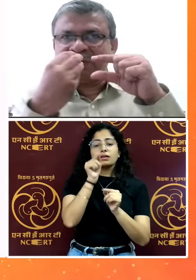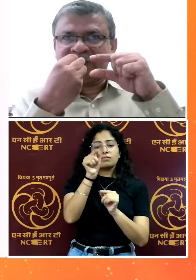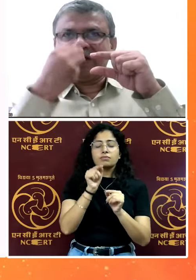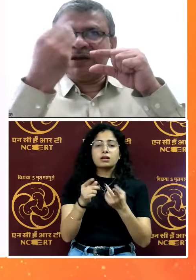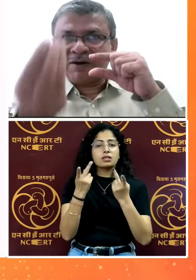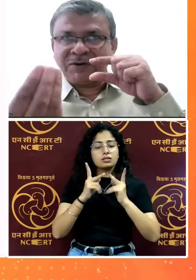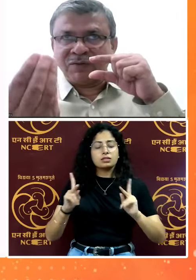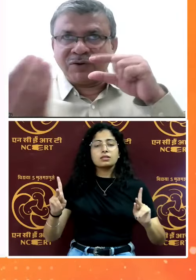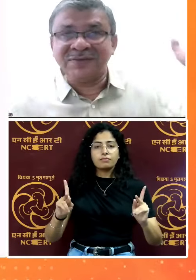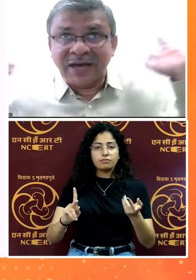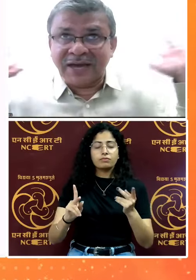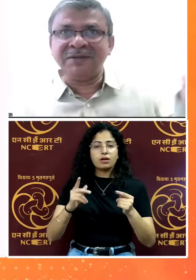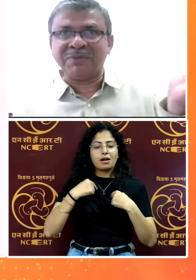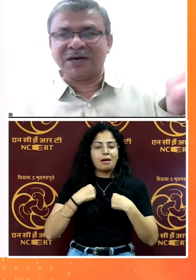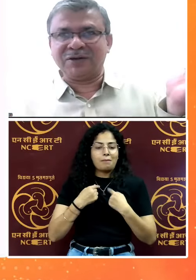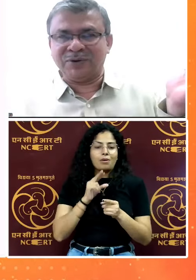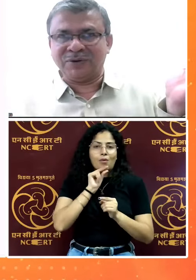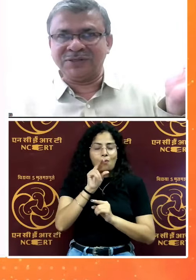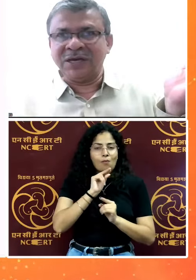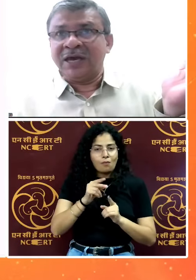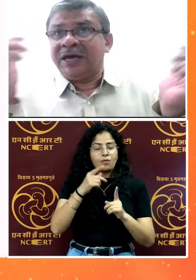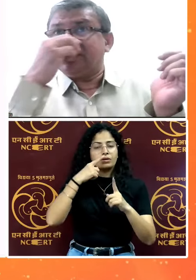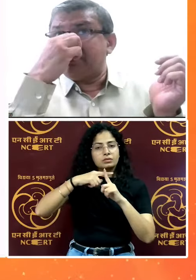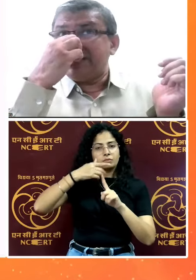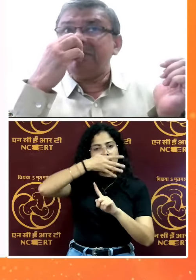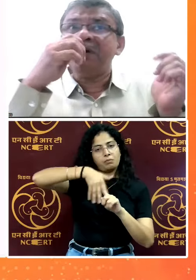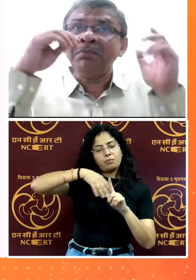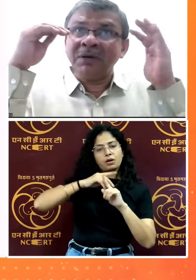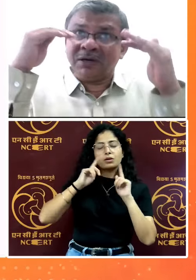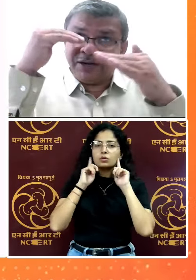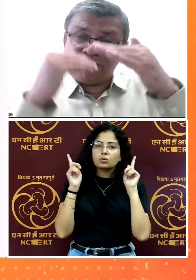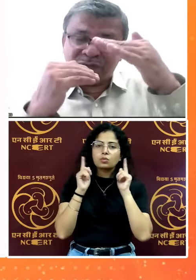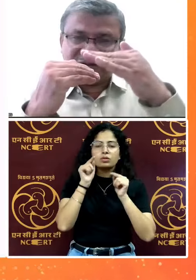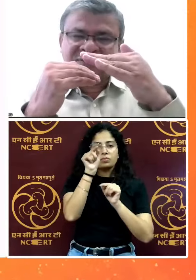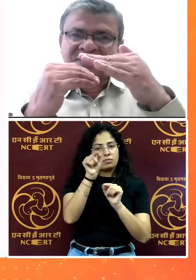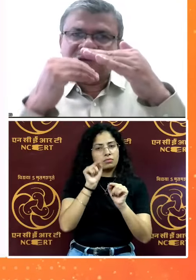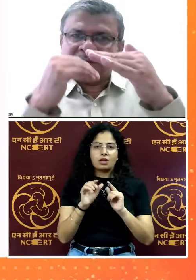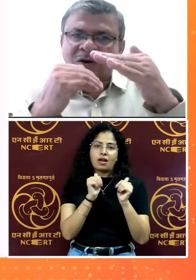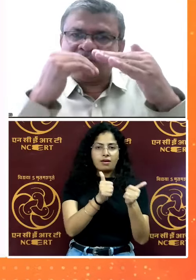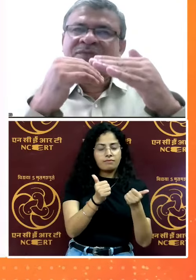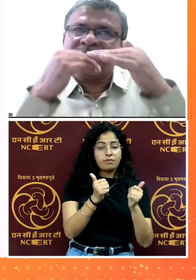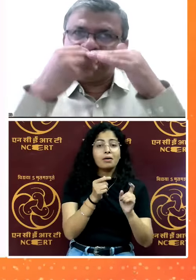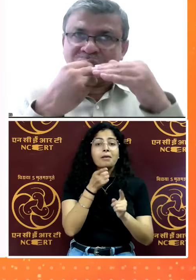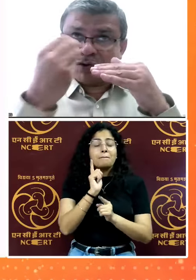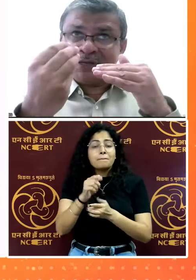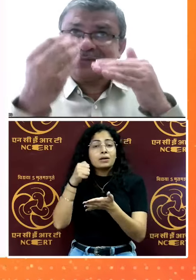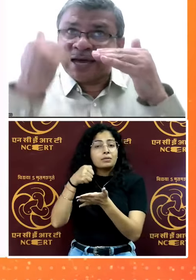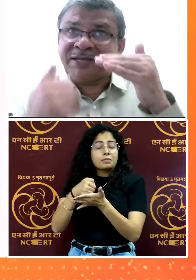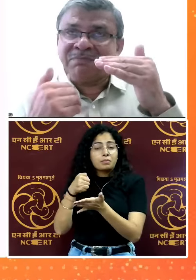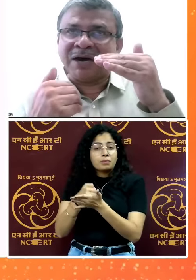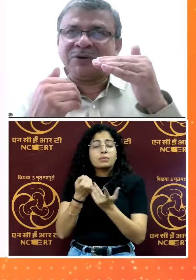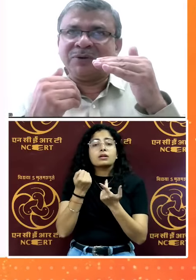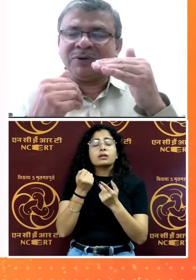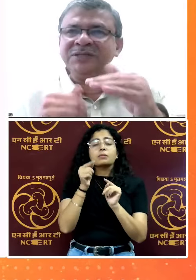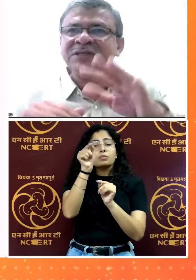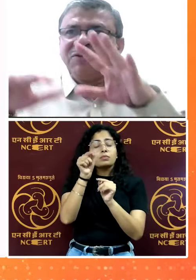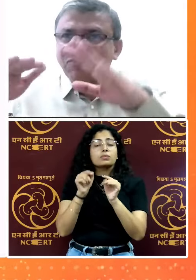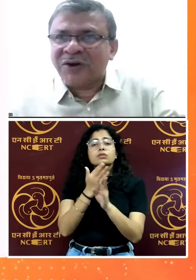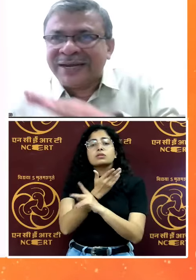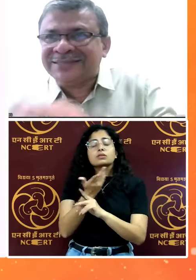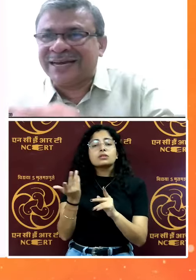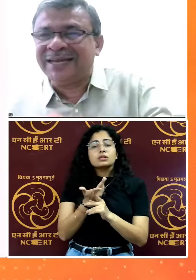difference between our voice and the background noise. The minimum difference of the voice and the background